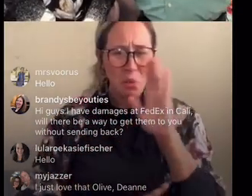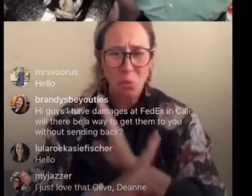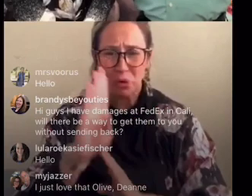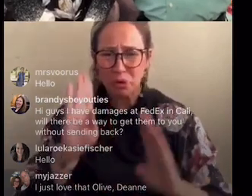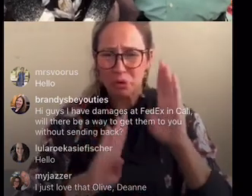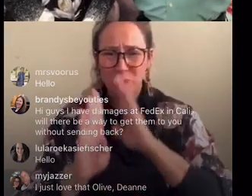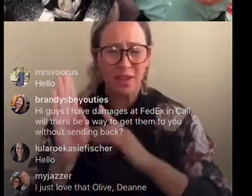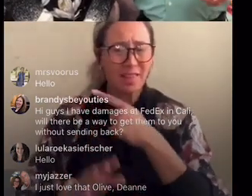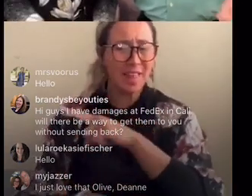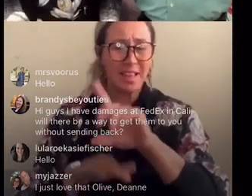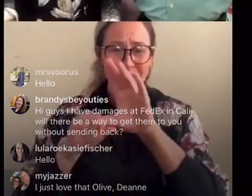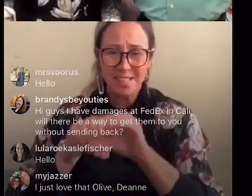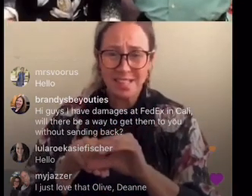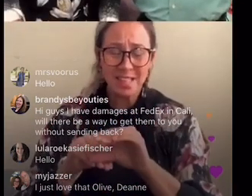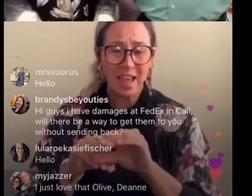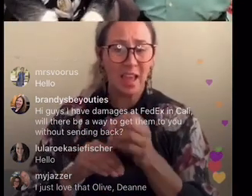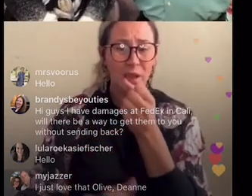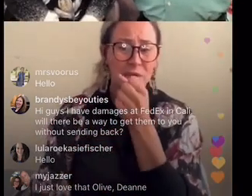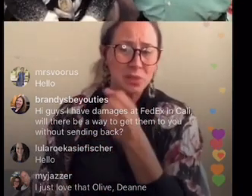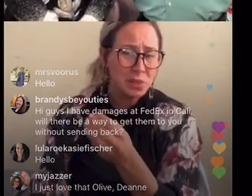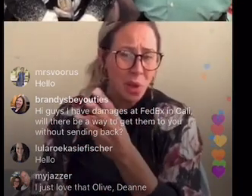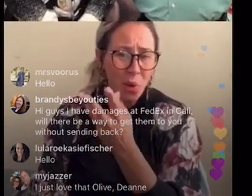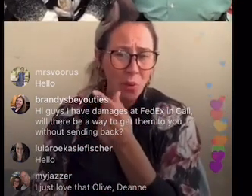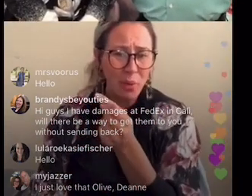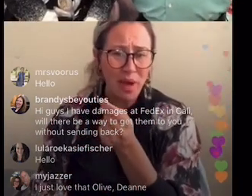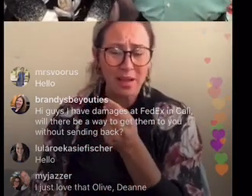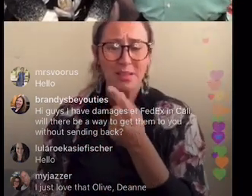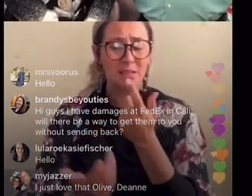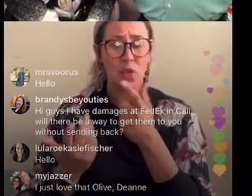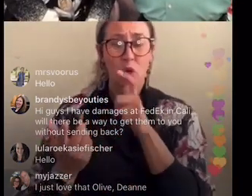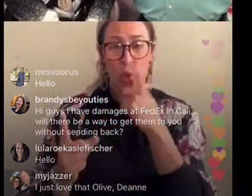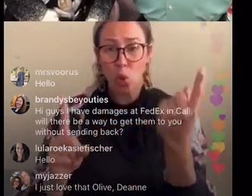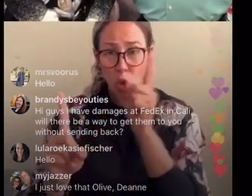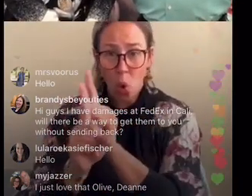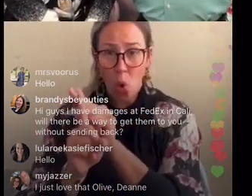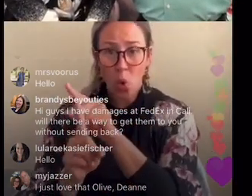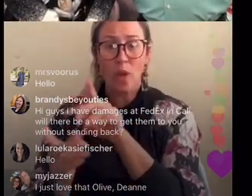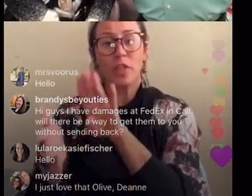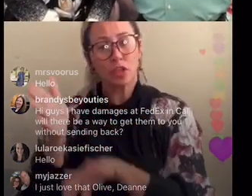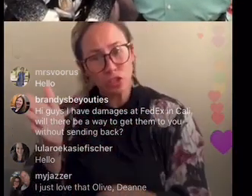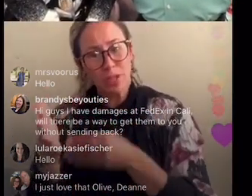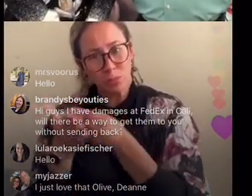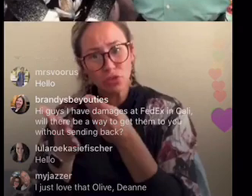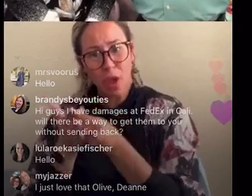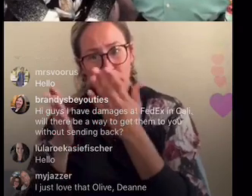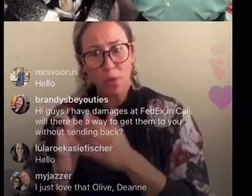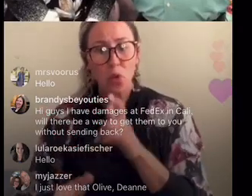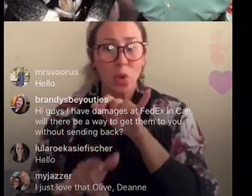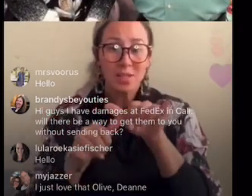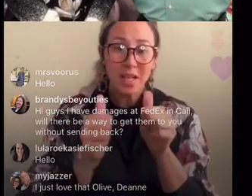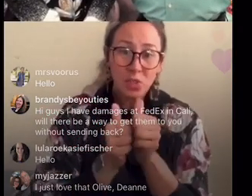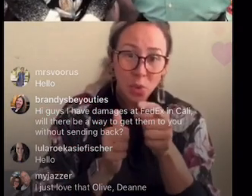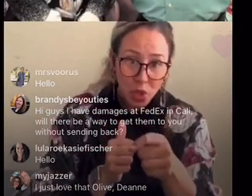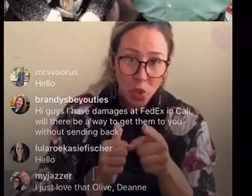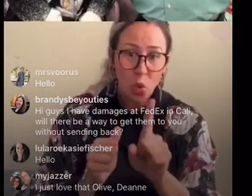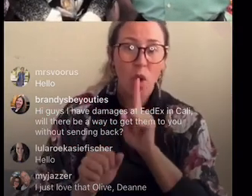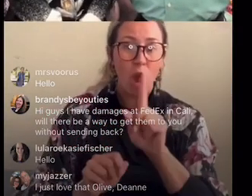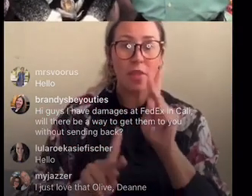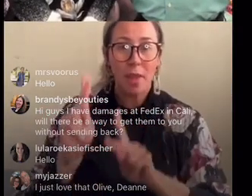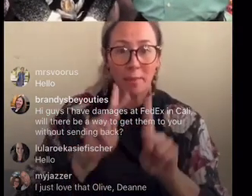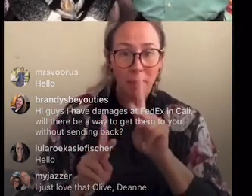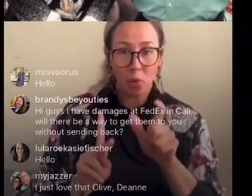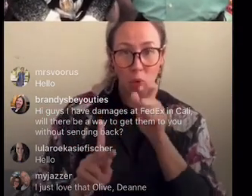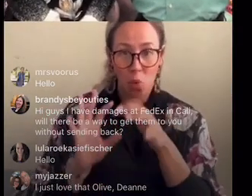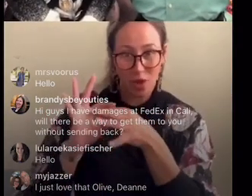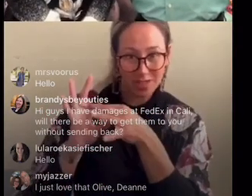They discount. So what? You know who goes to them? The cheap shoppers. You know who stays with you? Are the people who are tied